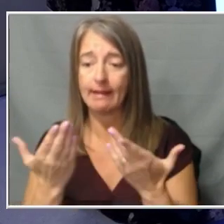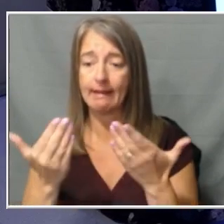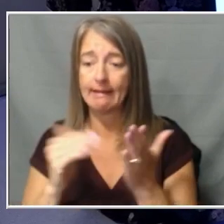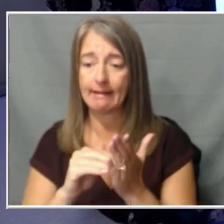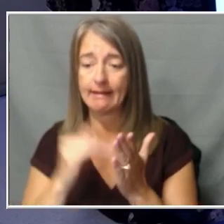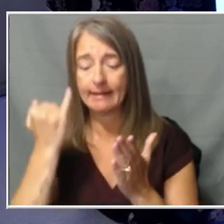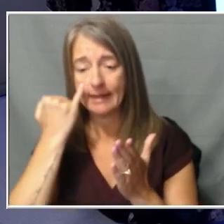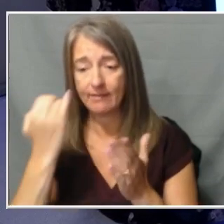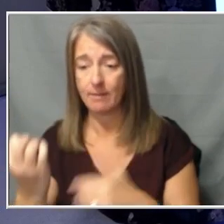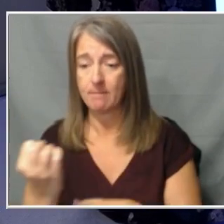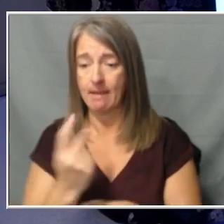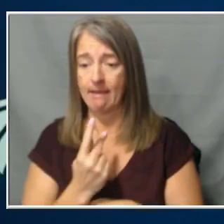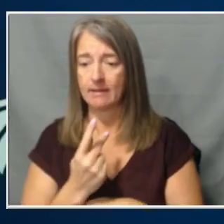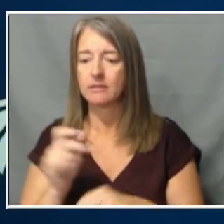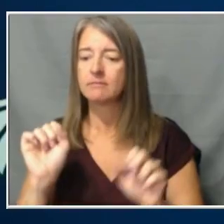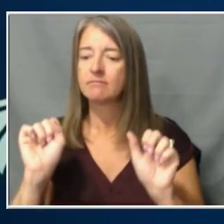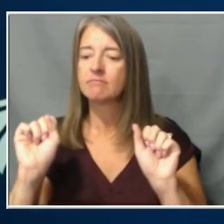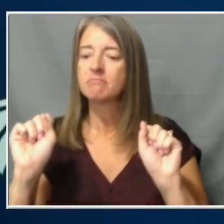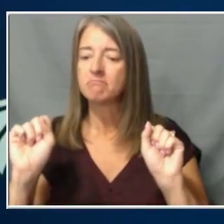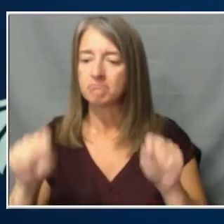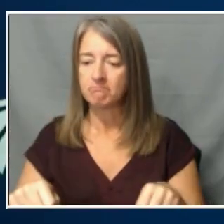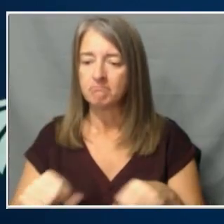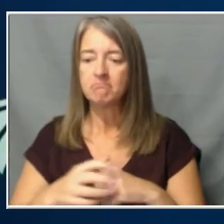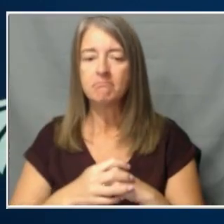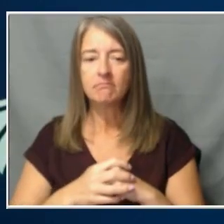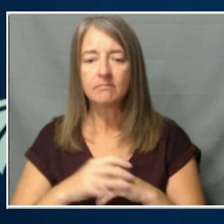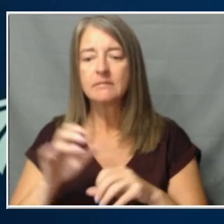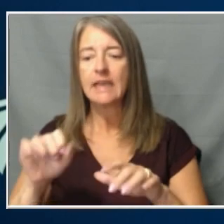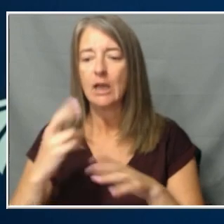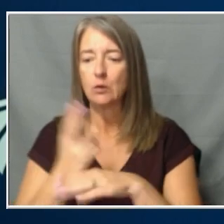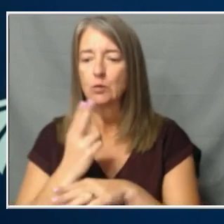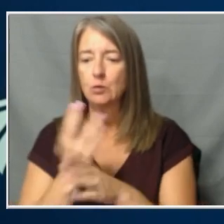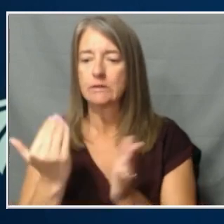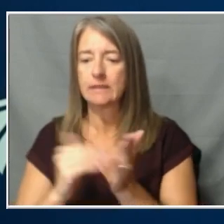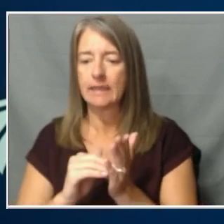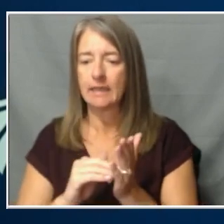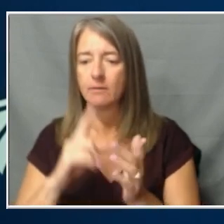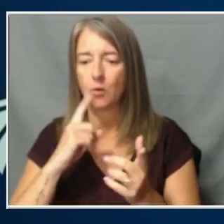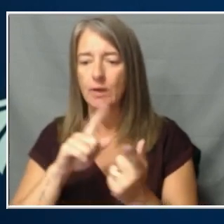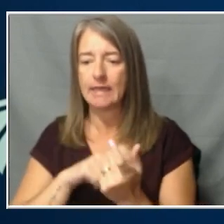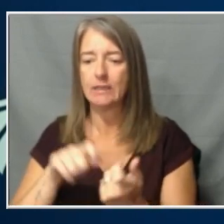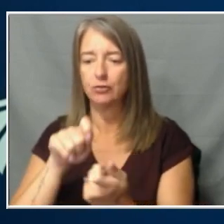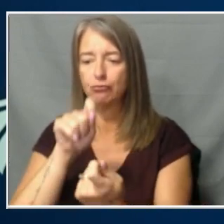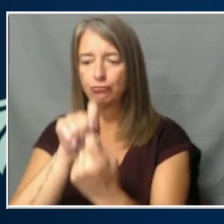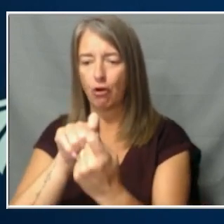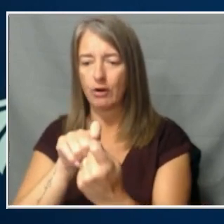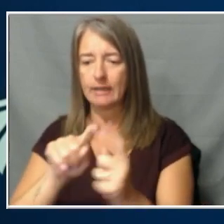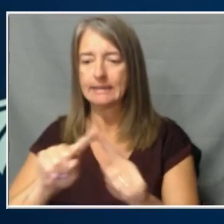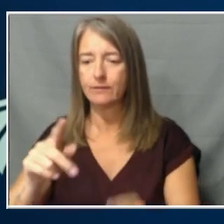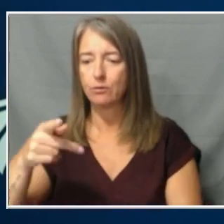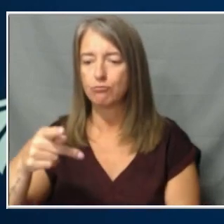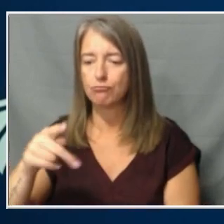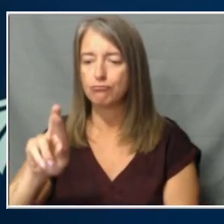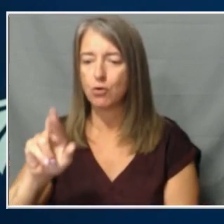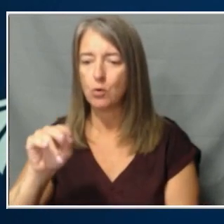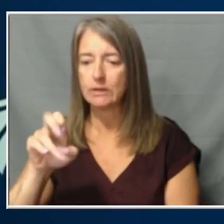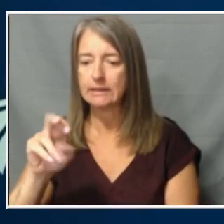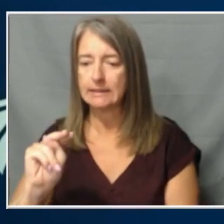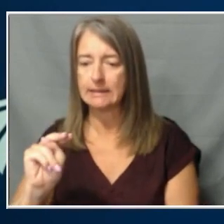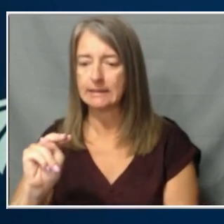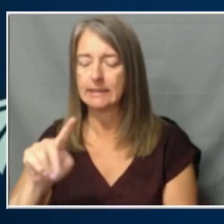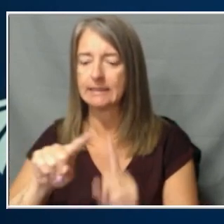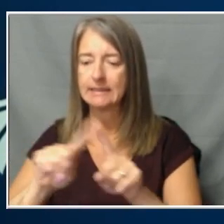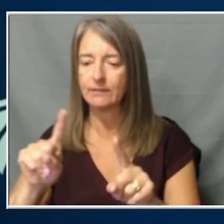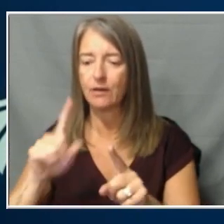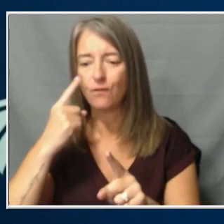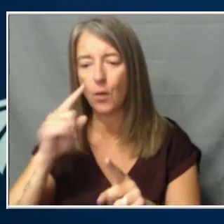back? Yes, it can be. It's doable again, but now we have to target a different protein, a different antigen on the B